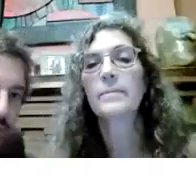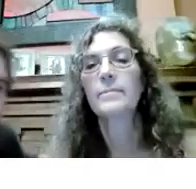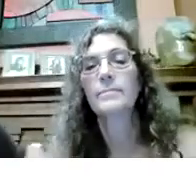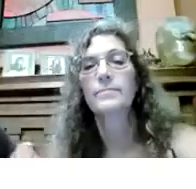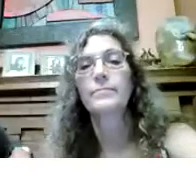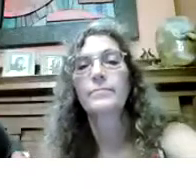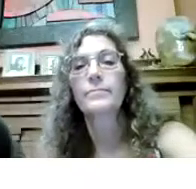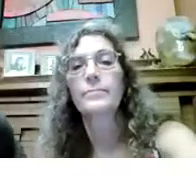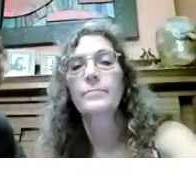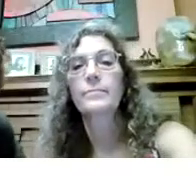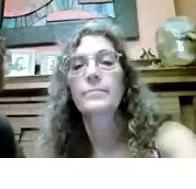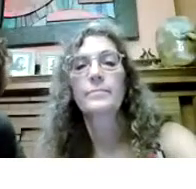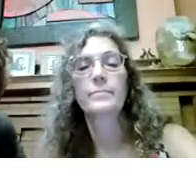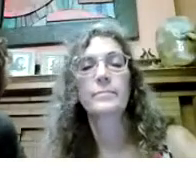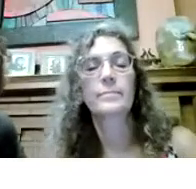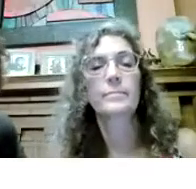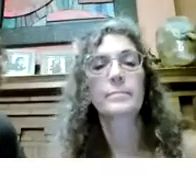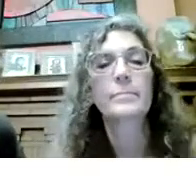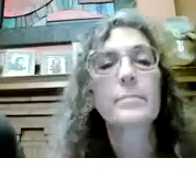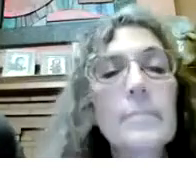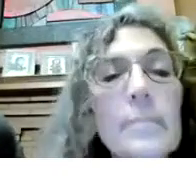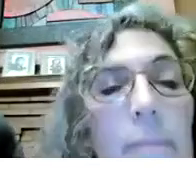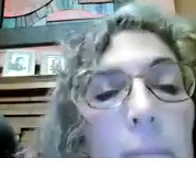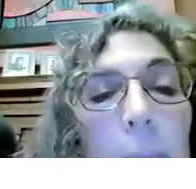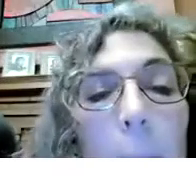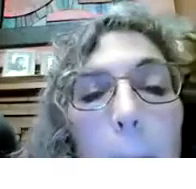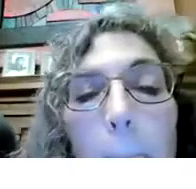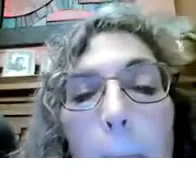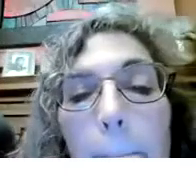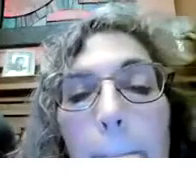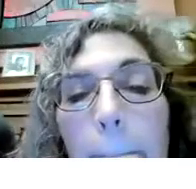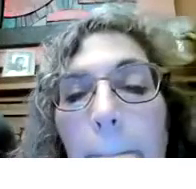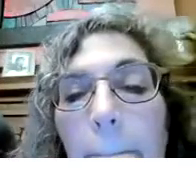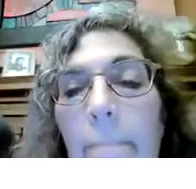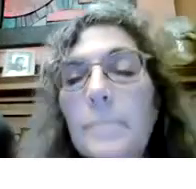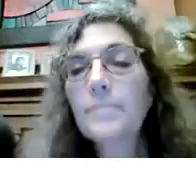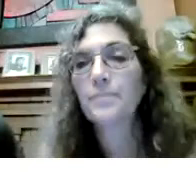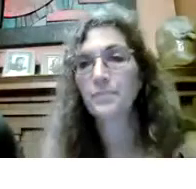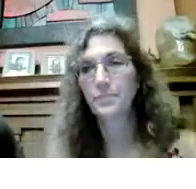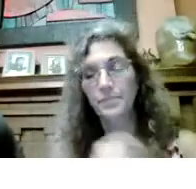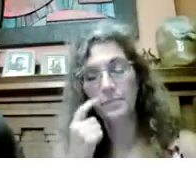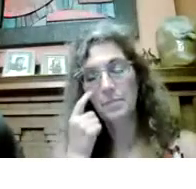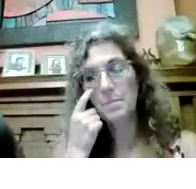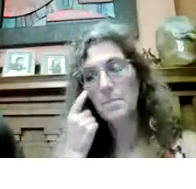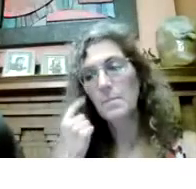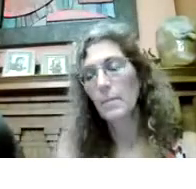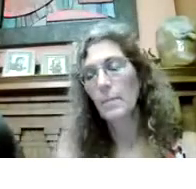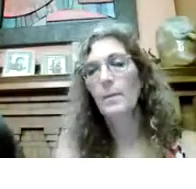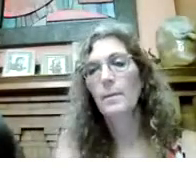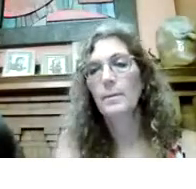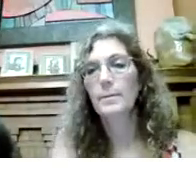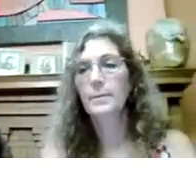pedestrian side path provided on Serpentine. So there would be, it would have barriers between the vehicles